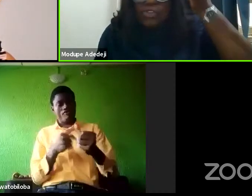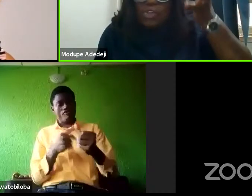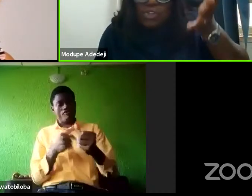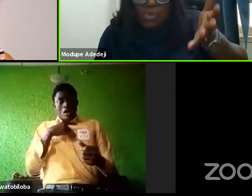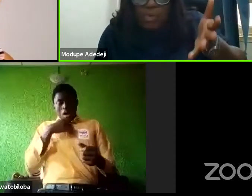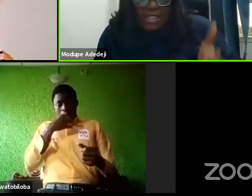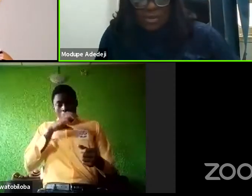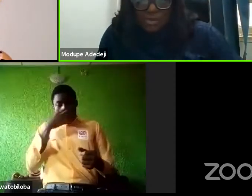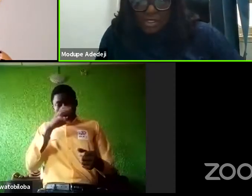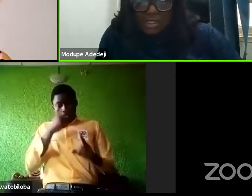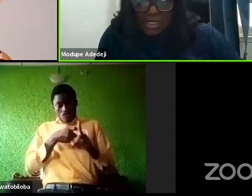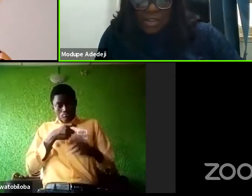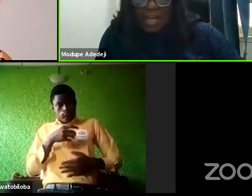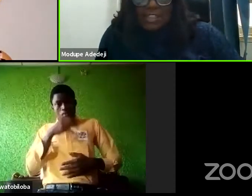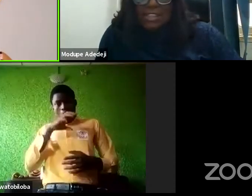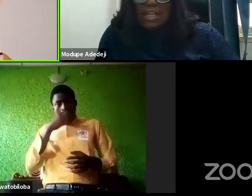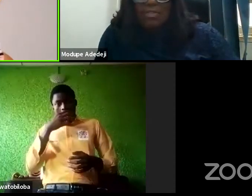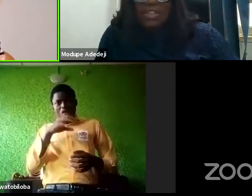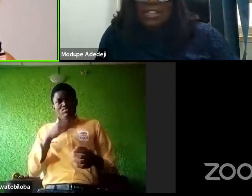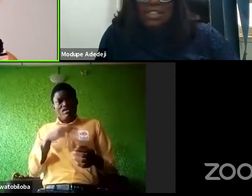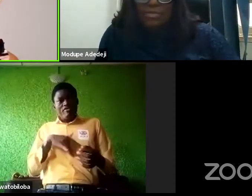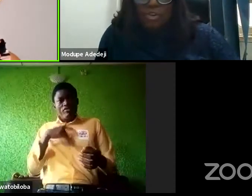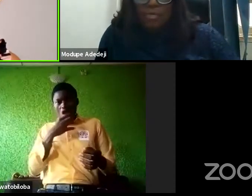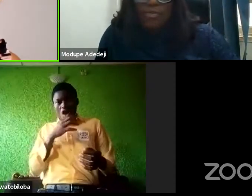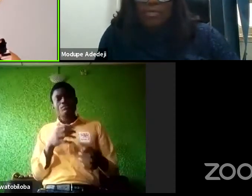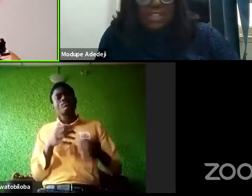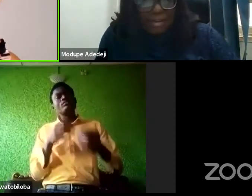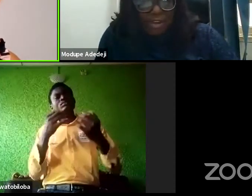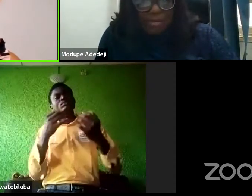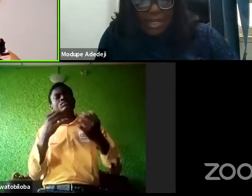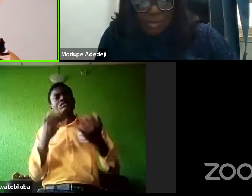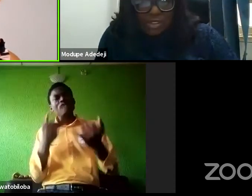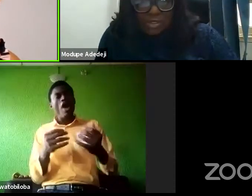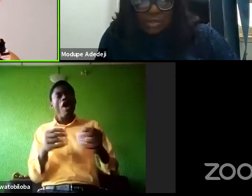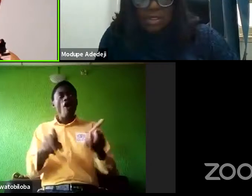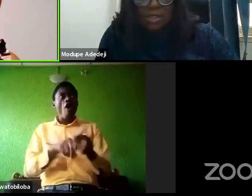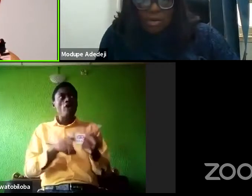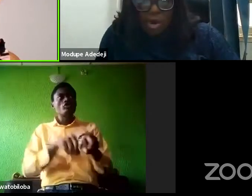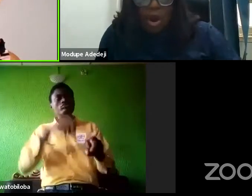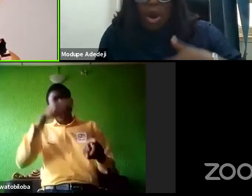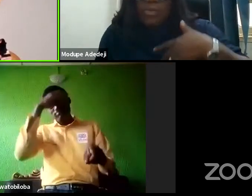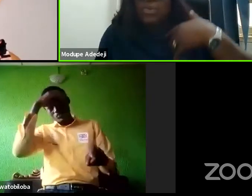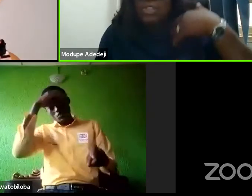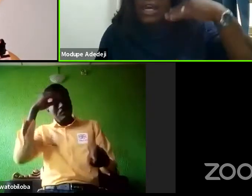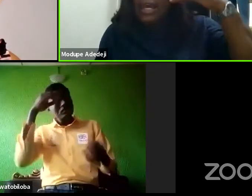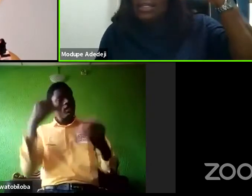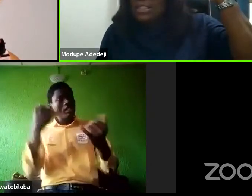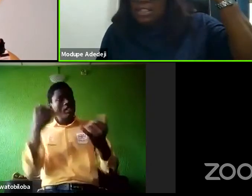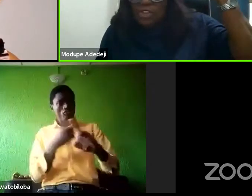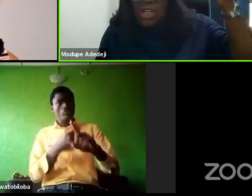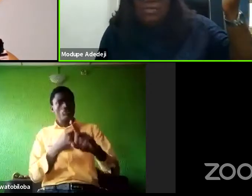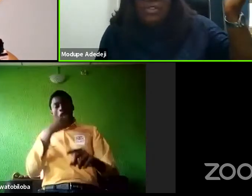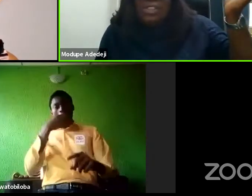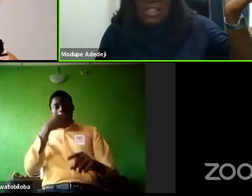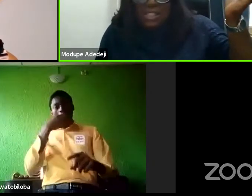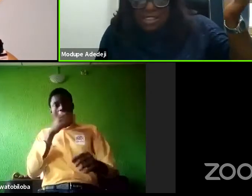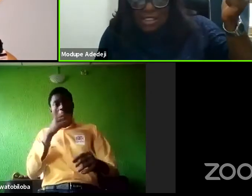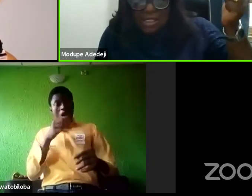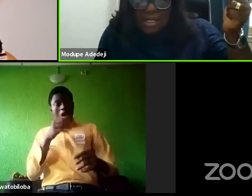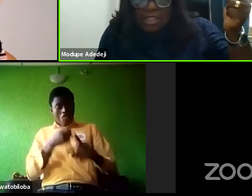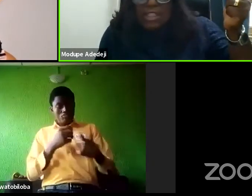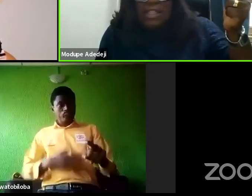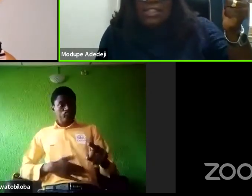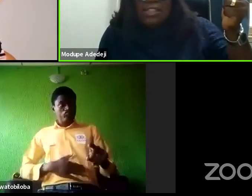next thing you just sweat out. And you see the level is starting from the navel, belly button, up to the head. You just feel this